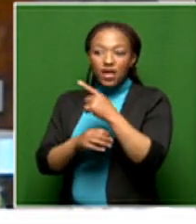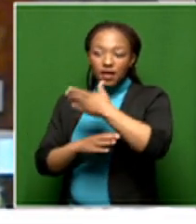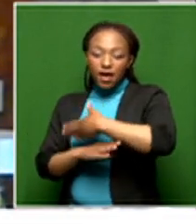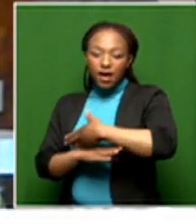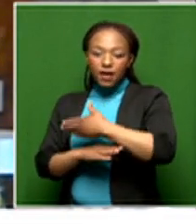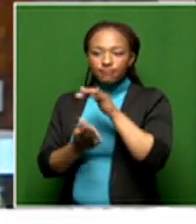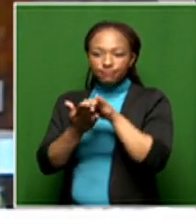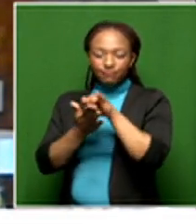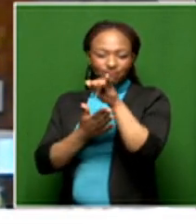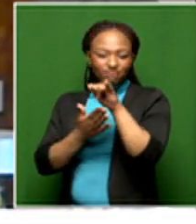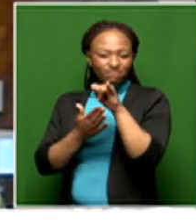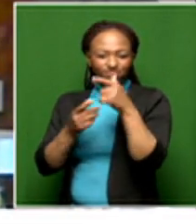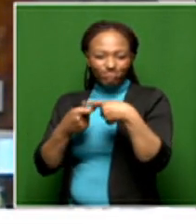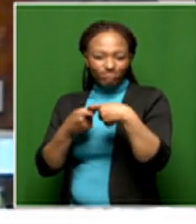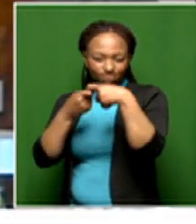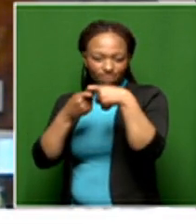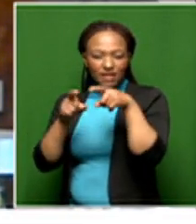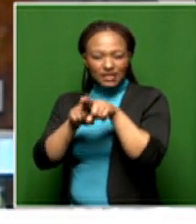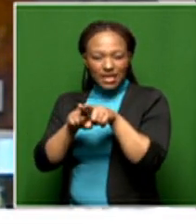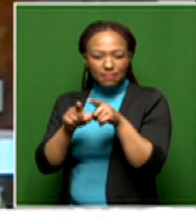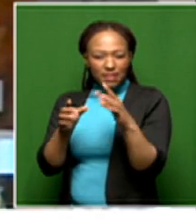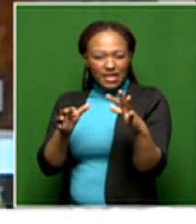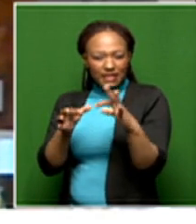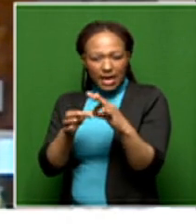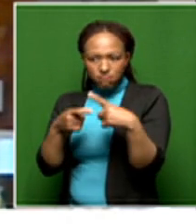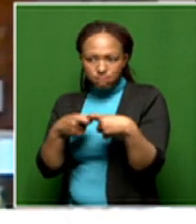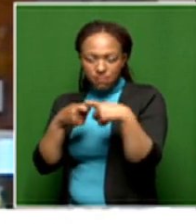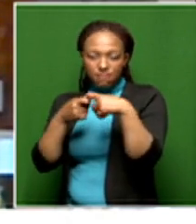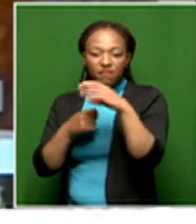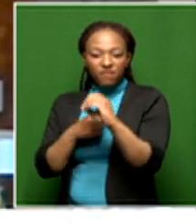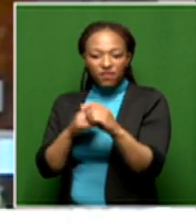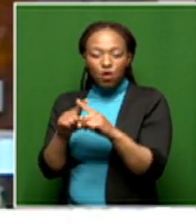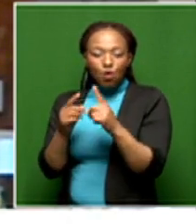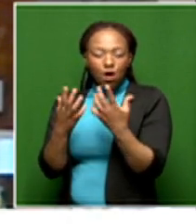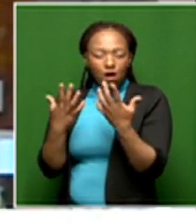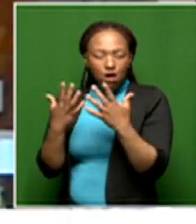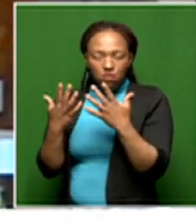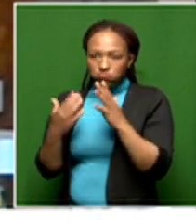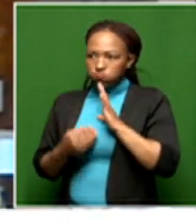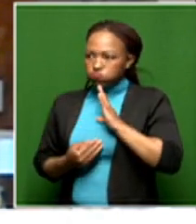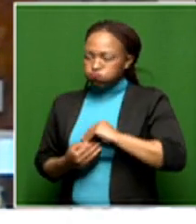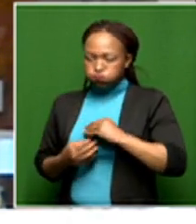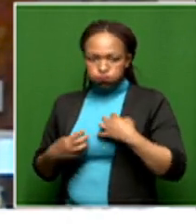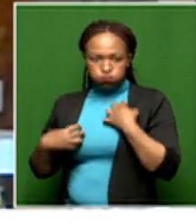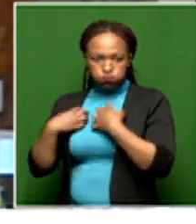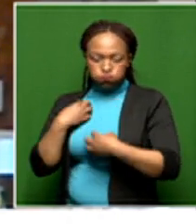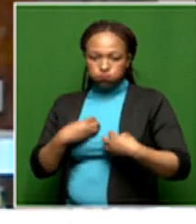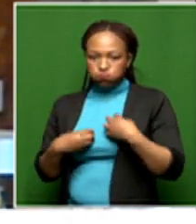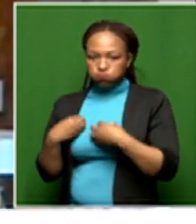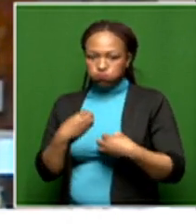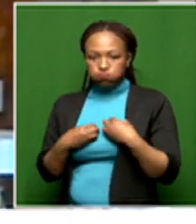grounded. We've seen the chain hotels also coming to a halt as well. And it's been absolutely devastating. So on one hand,